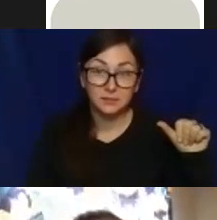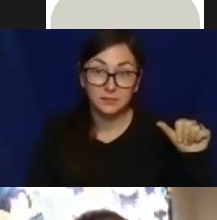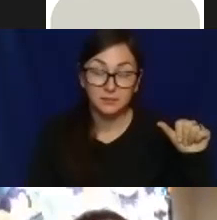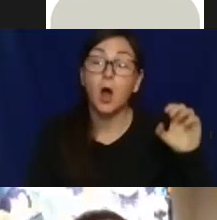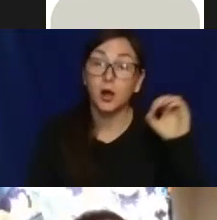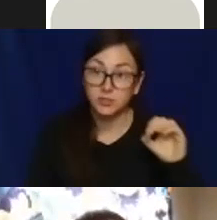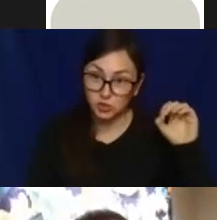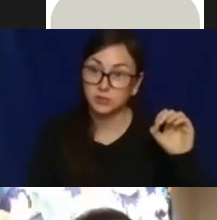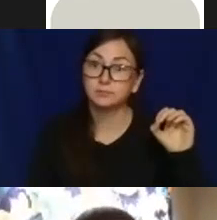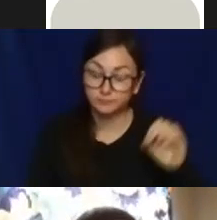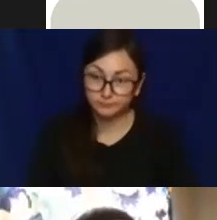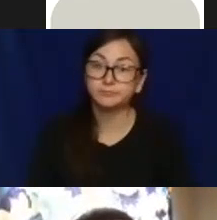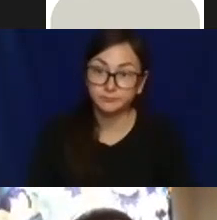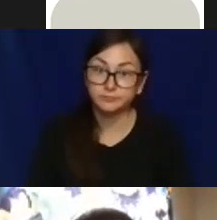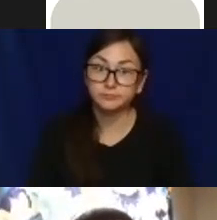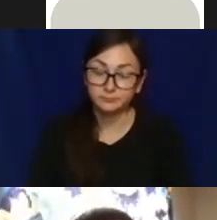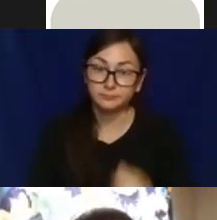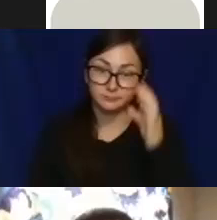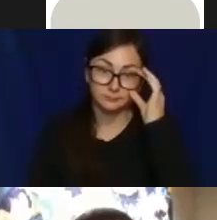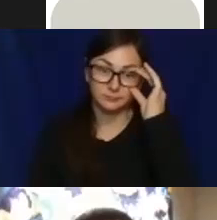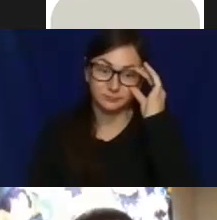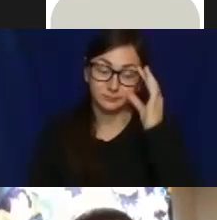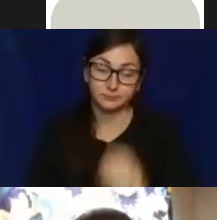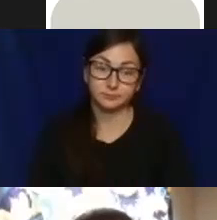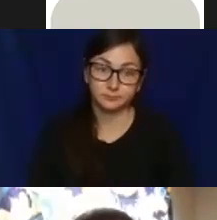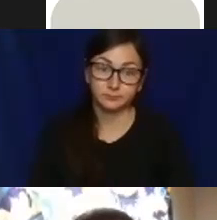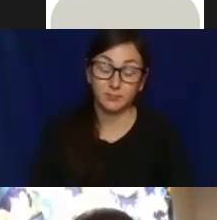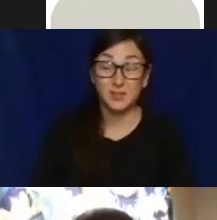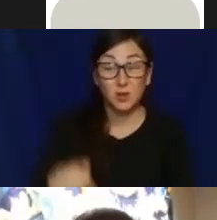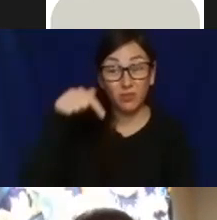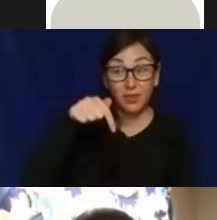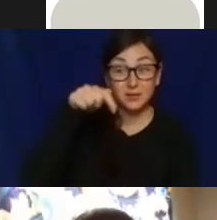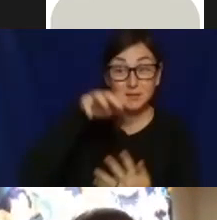oxygen, okay? Now, we use this table to give us the